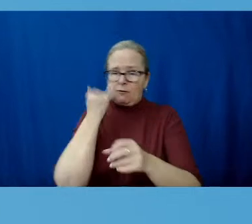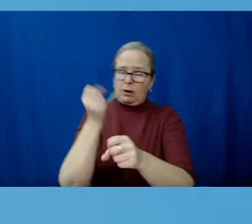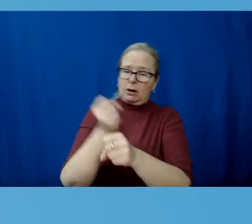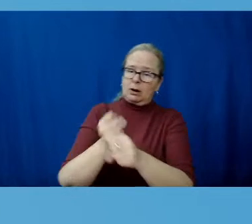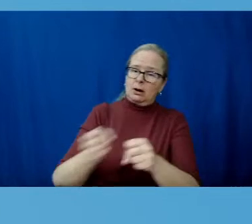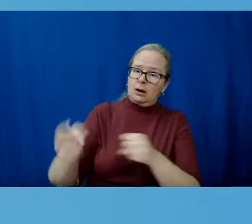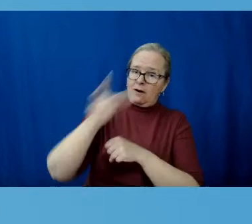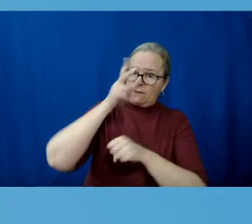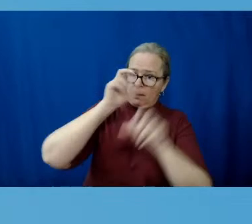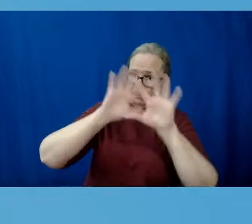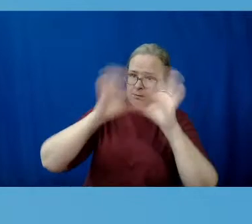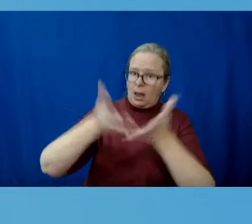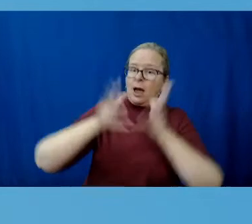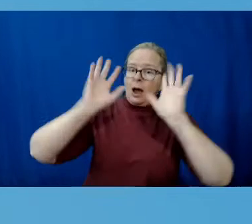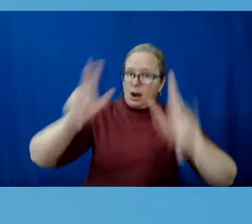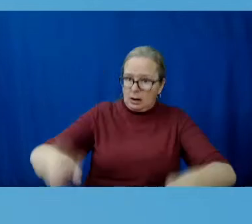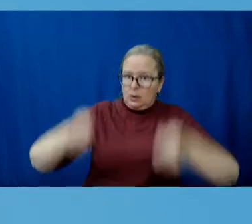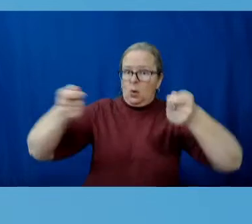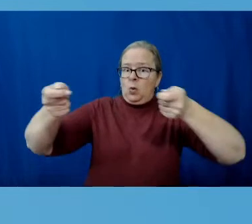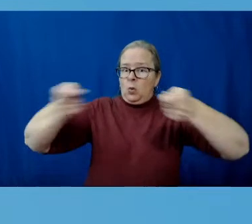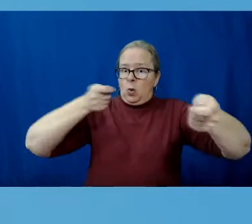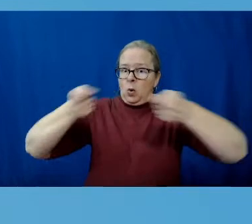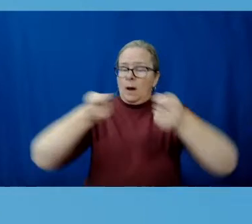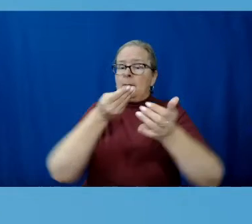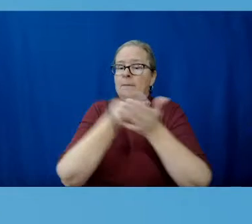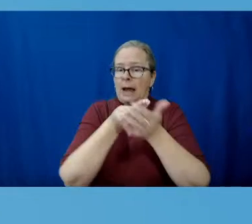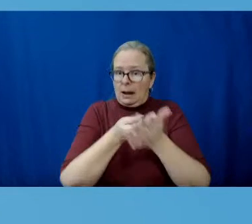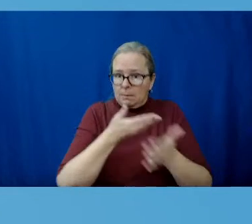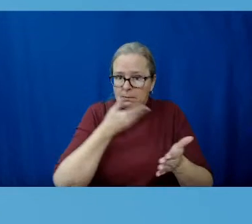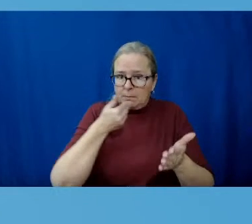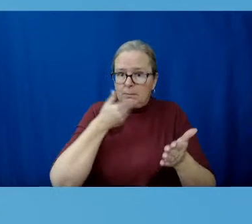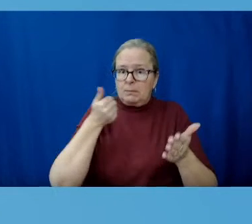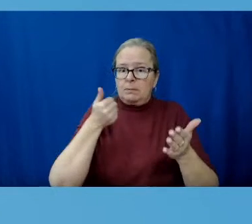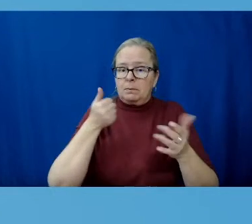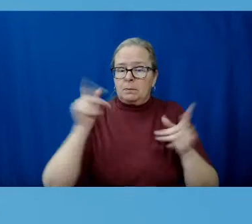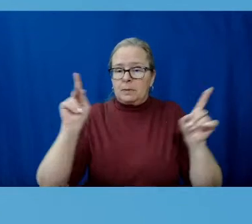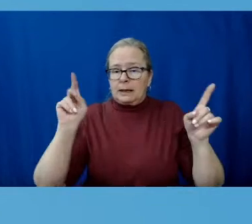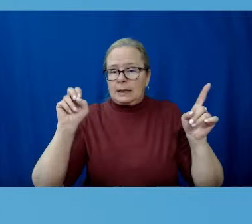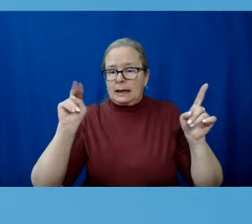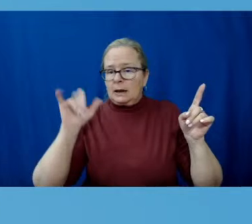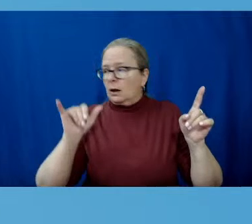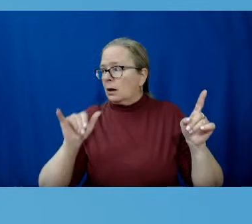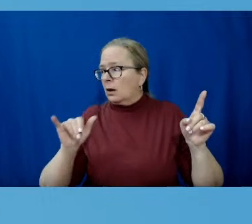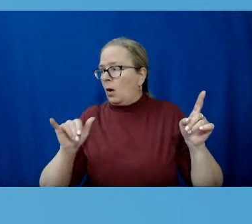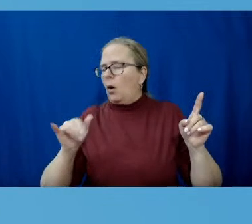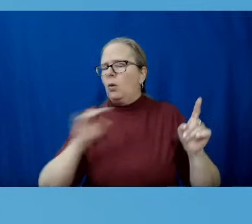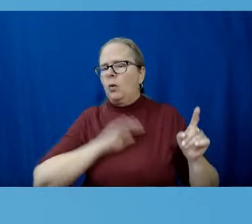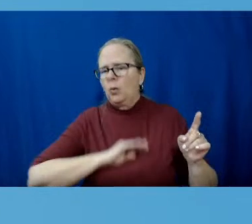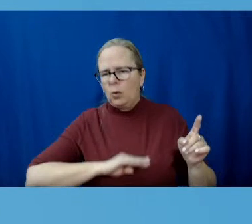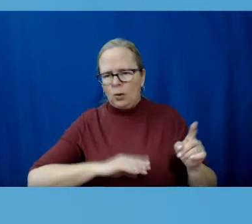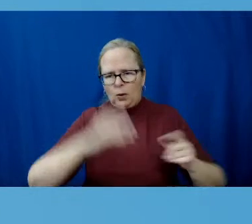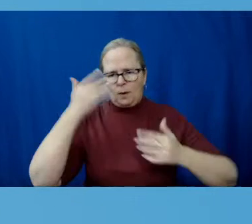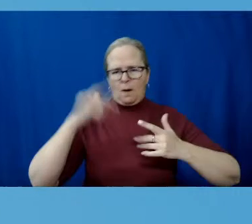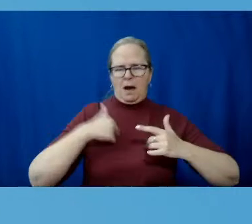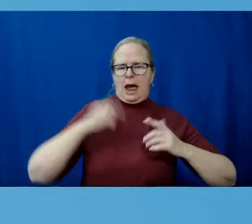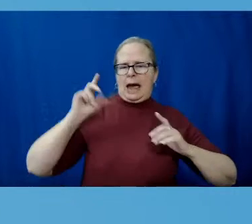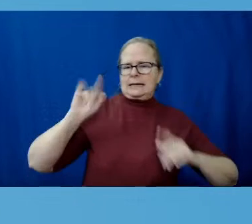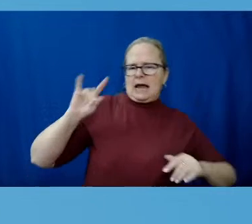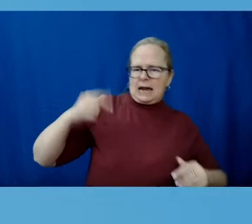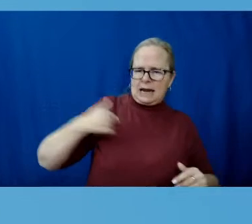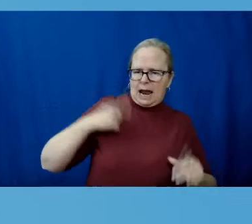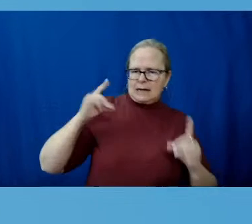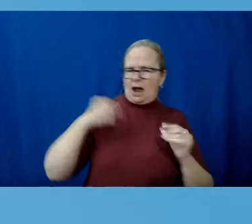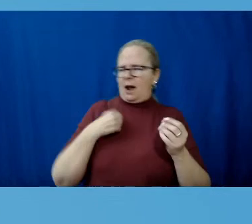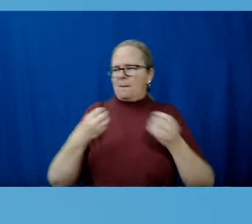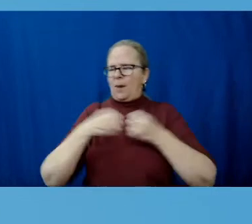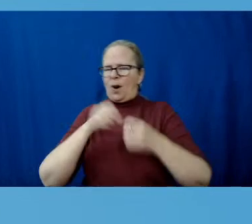things improve in the economy, we get more jobs. And it's really puffing up the stats right now, and these different programs he's talking about and